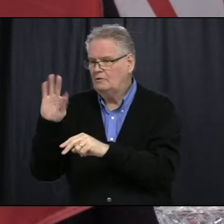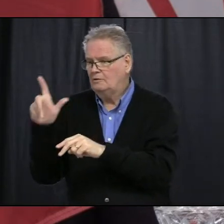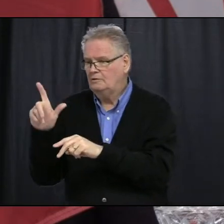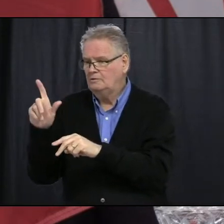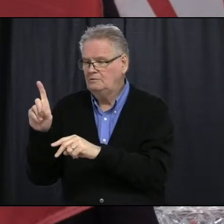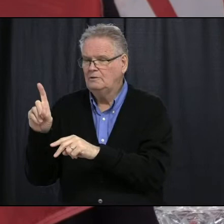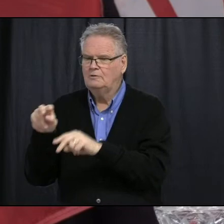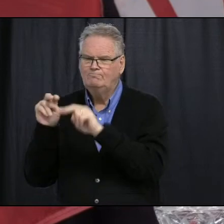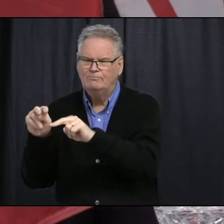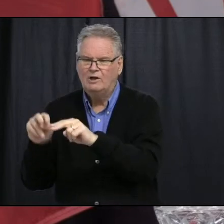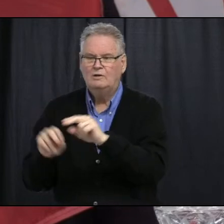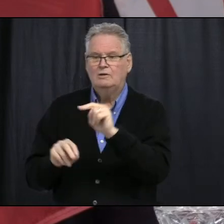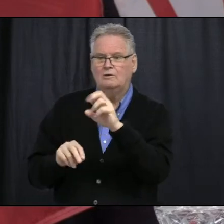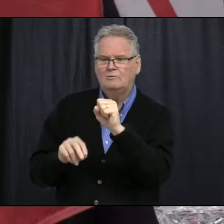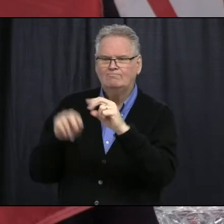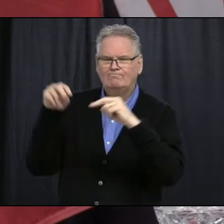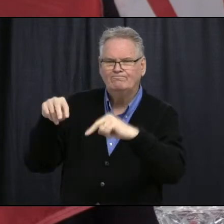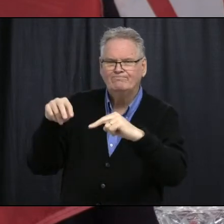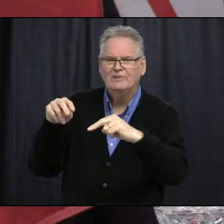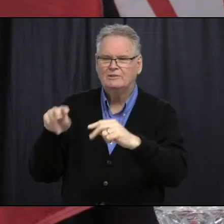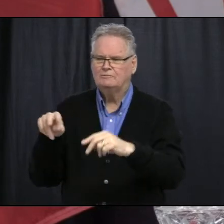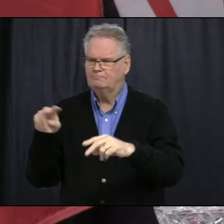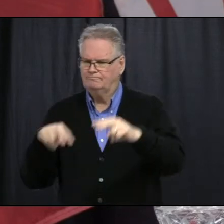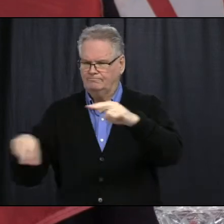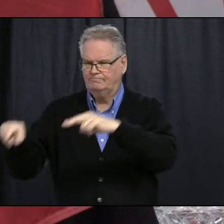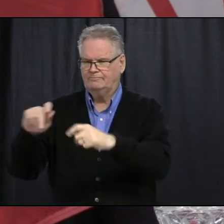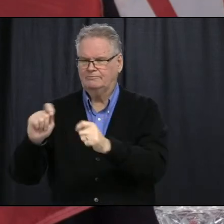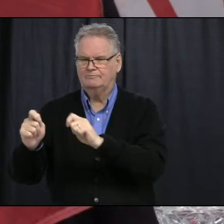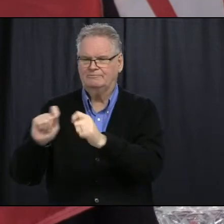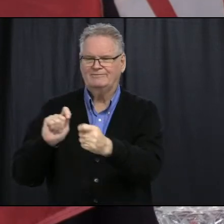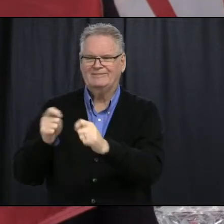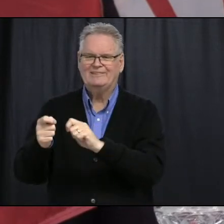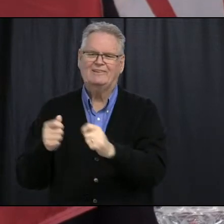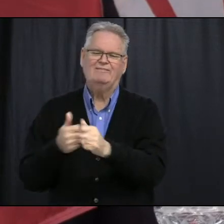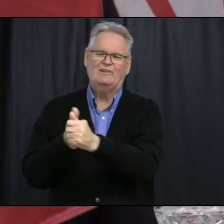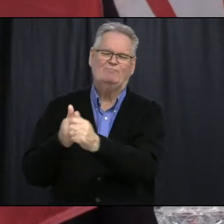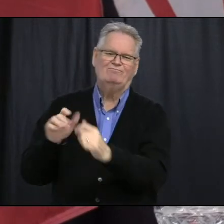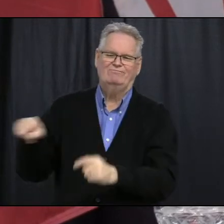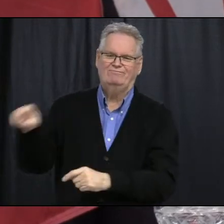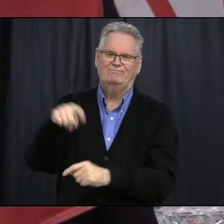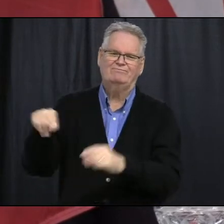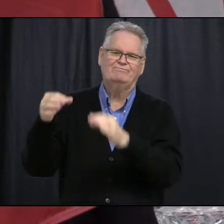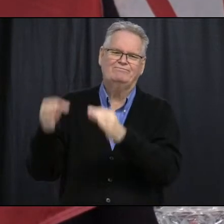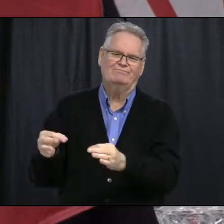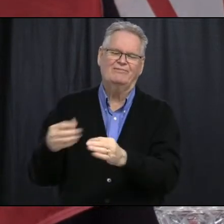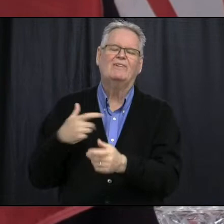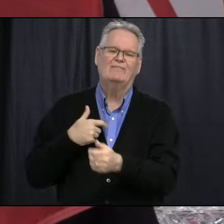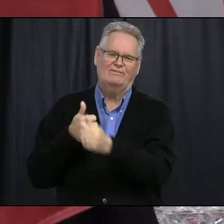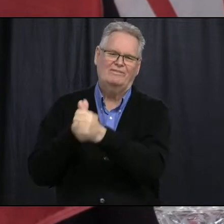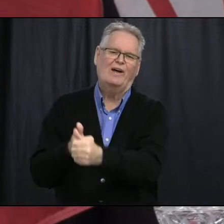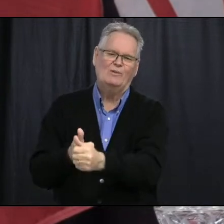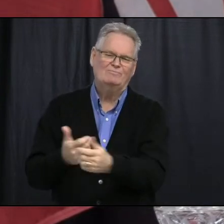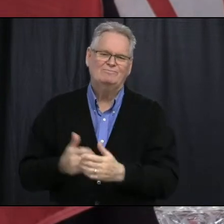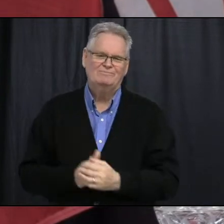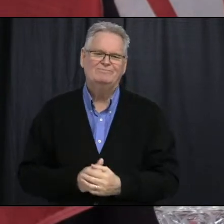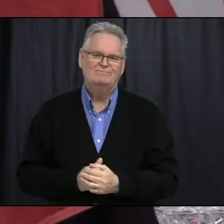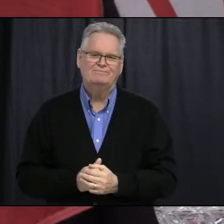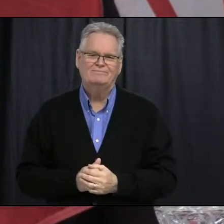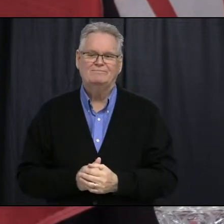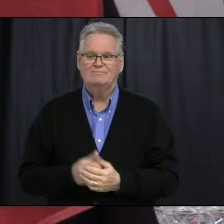the approach that we were advised would work for us, and that's why we're outlining our arrangements